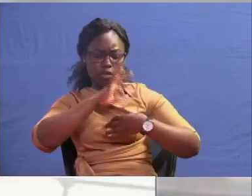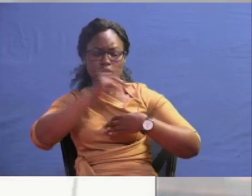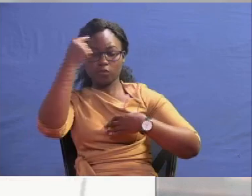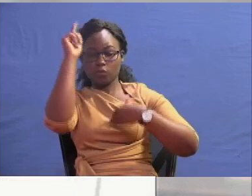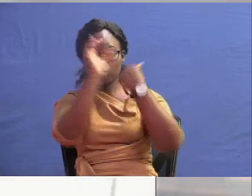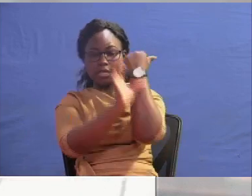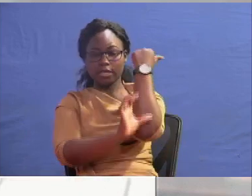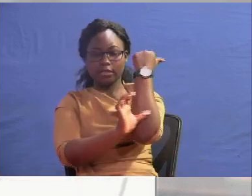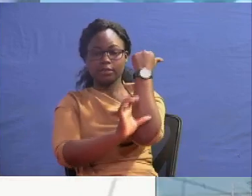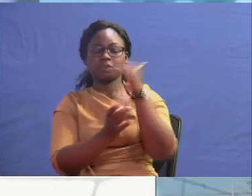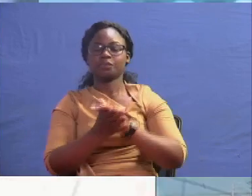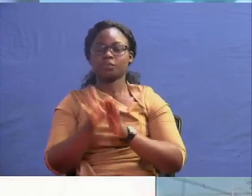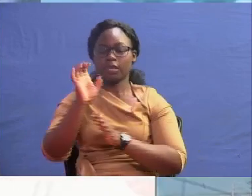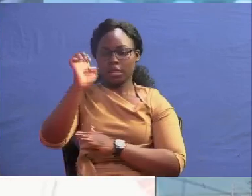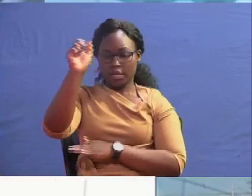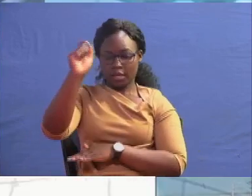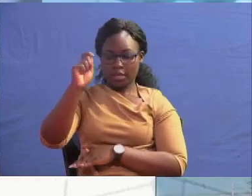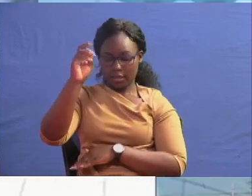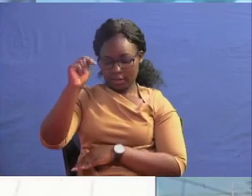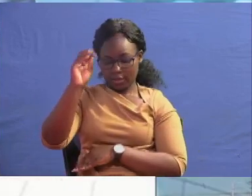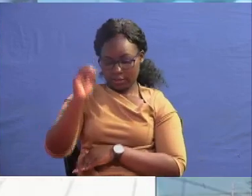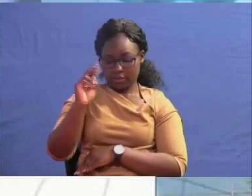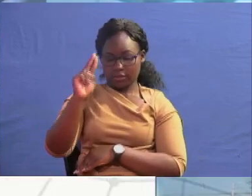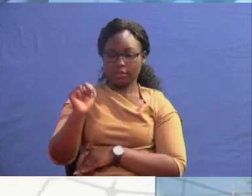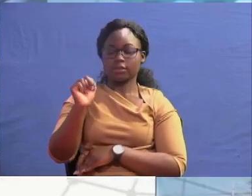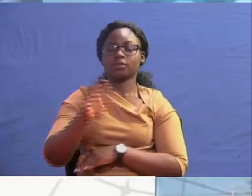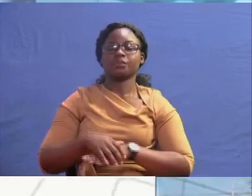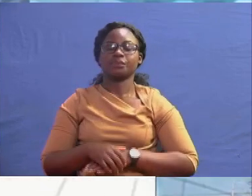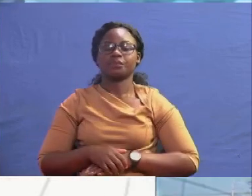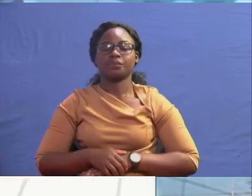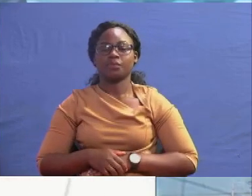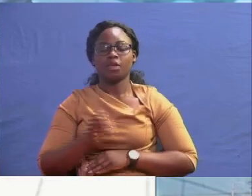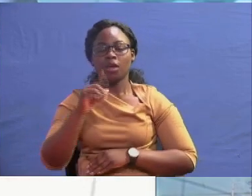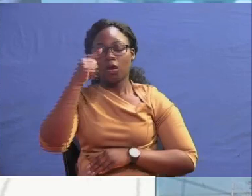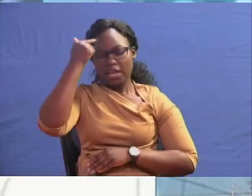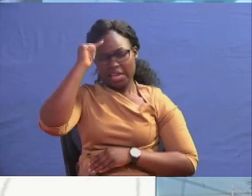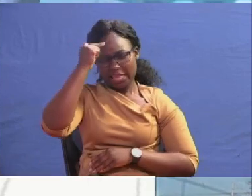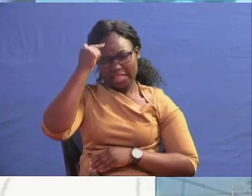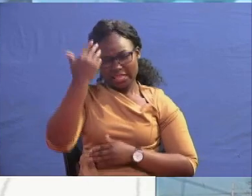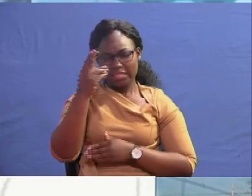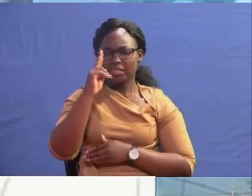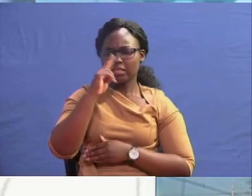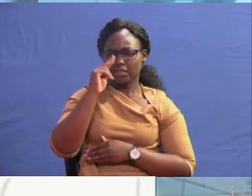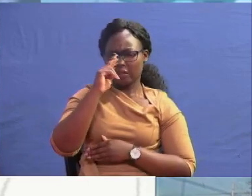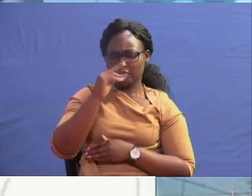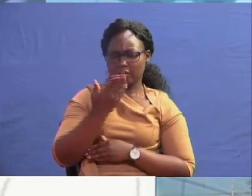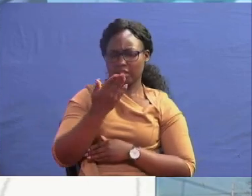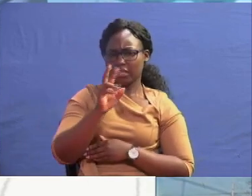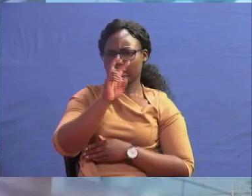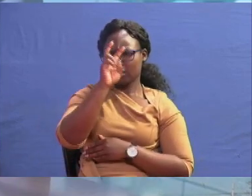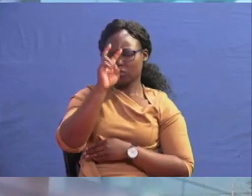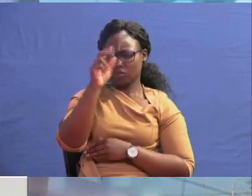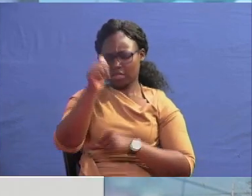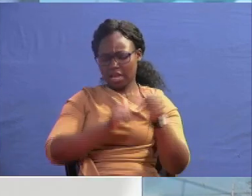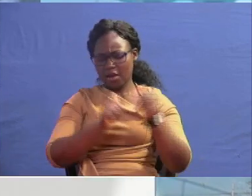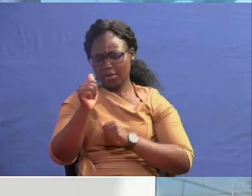country? Eston? I think it's a bit funny to see an